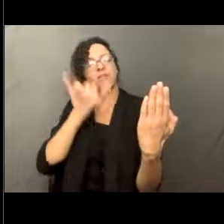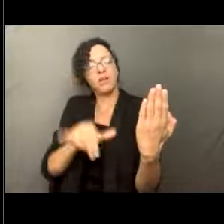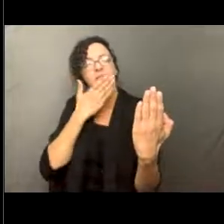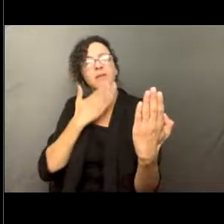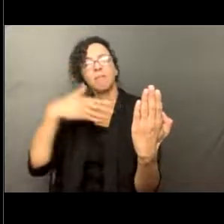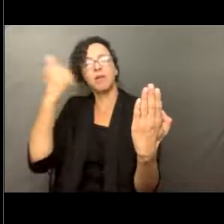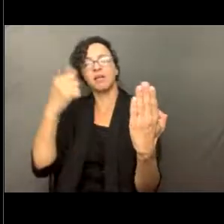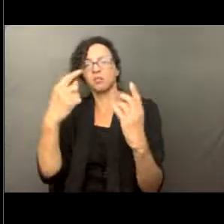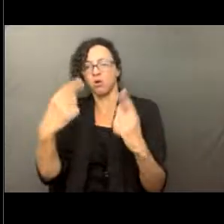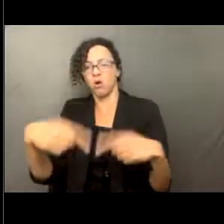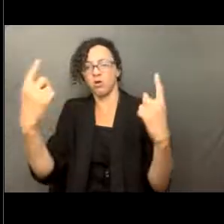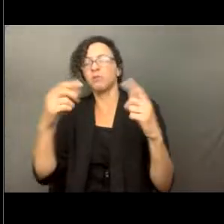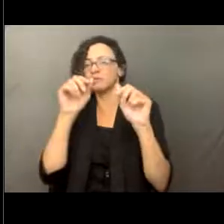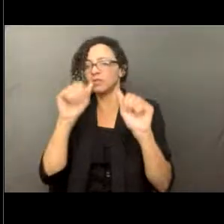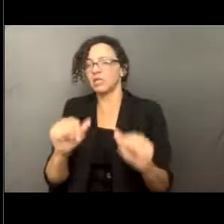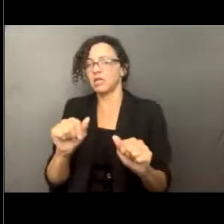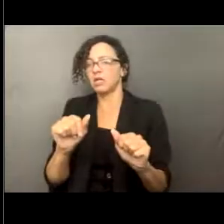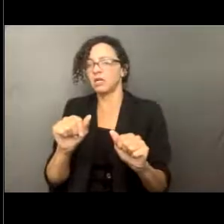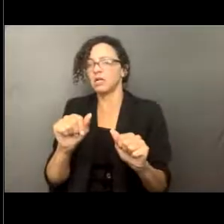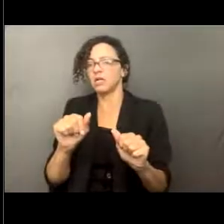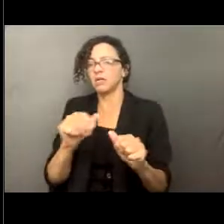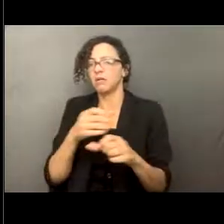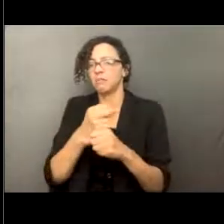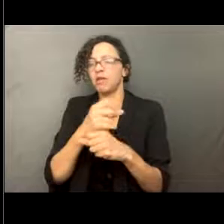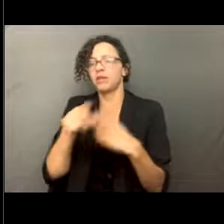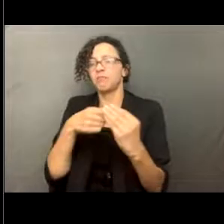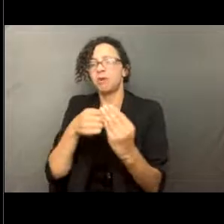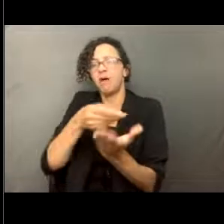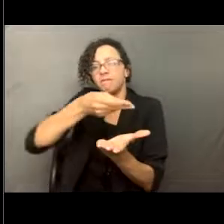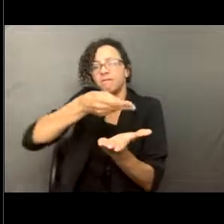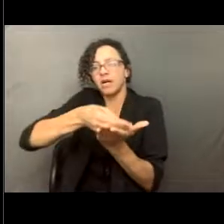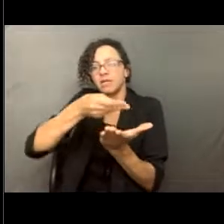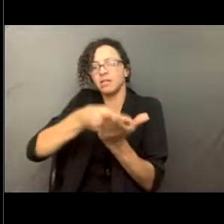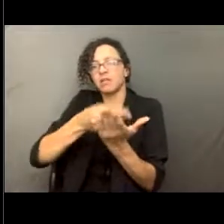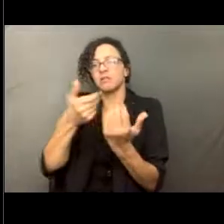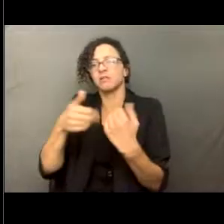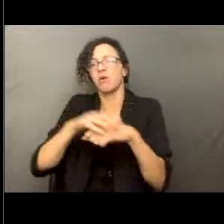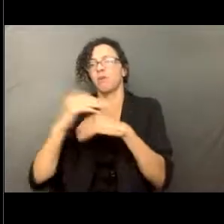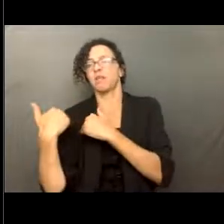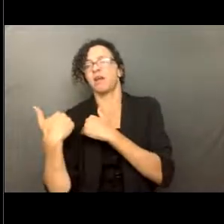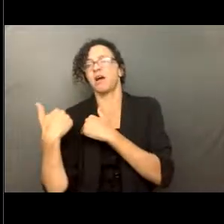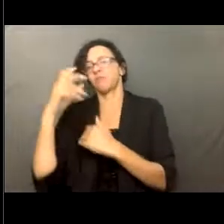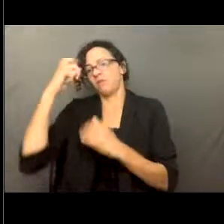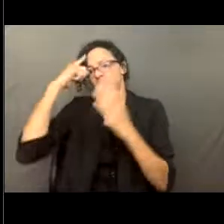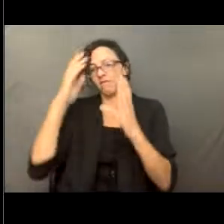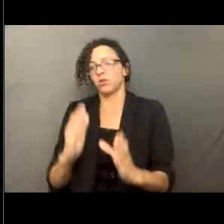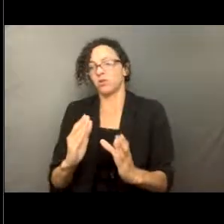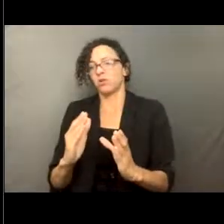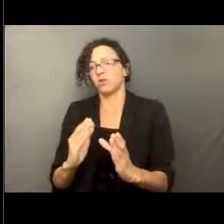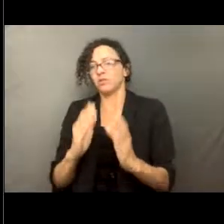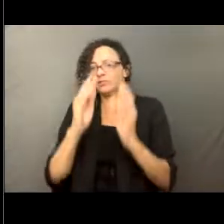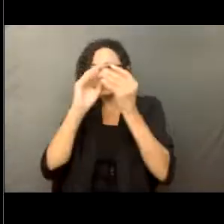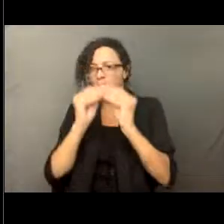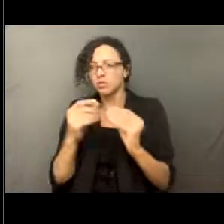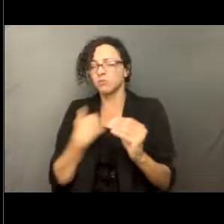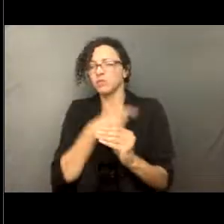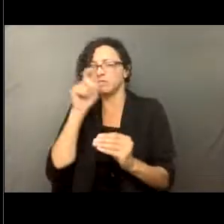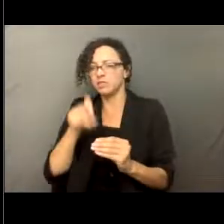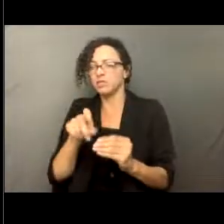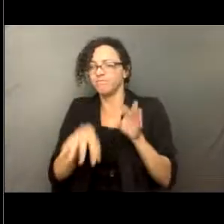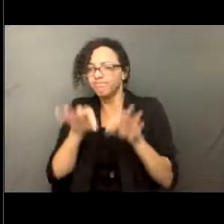governor that we need to find funding for this advisory committee, all these members. I would also say that we need to find money for